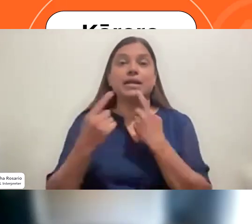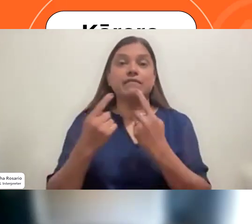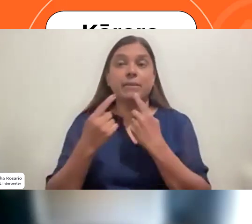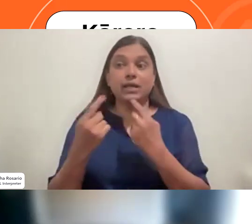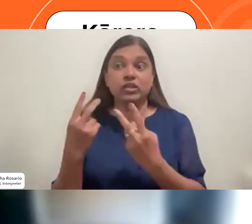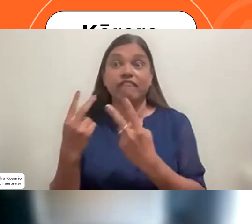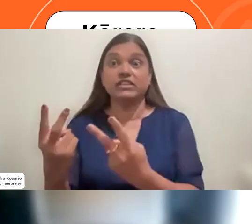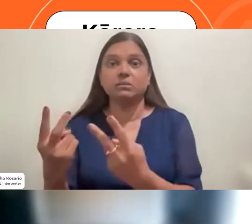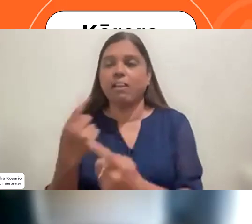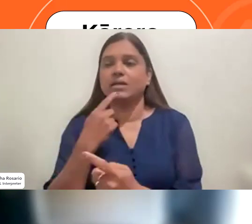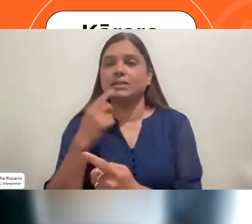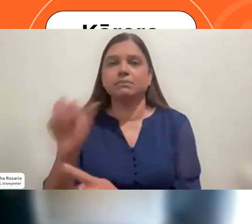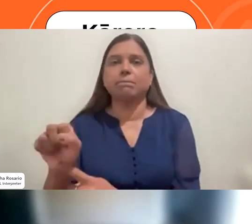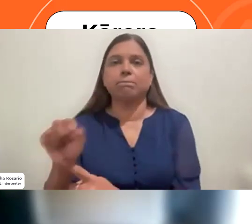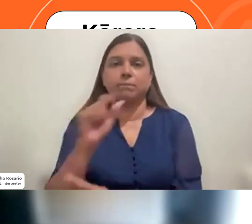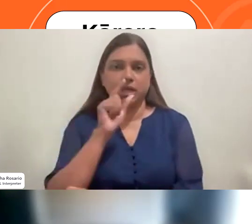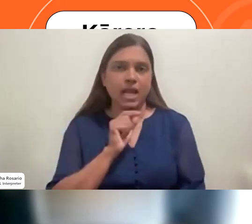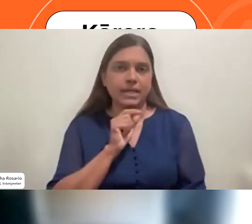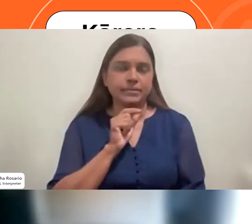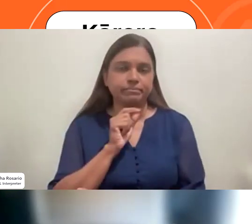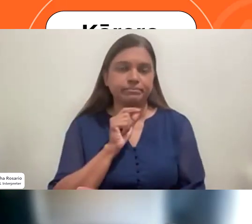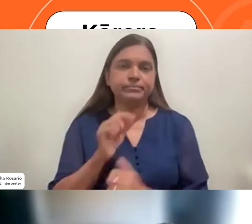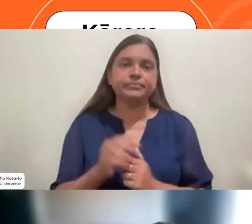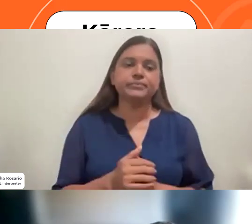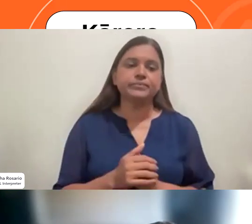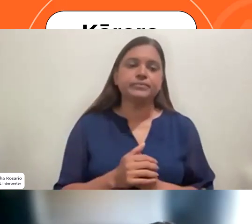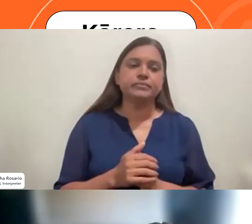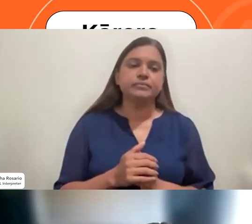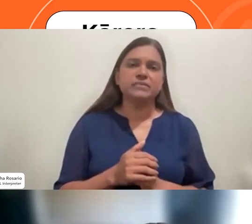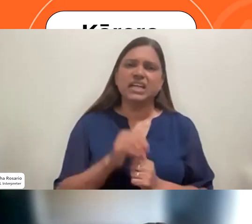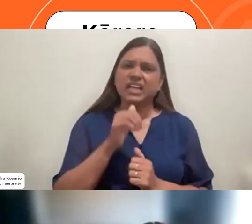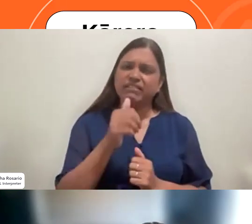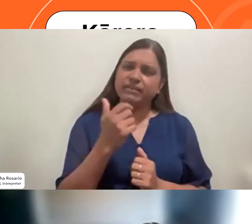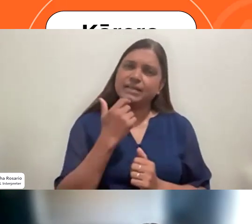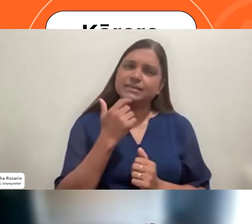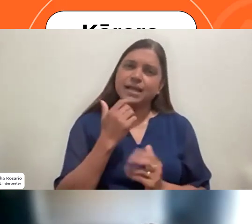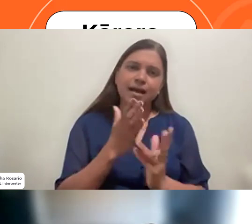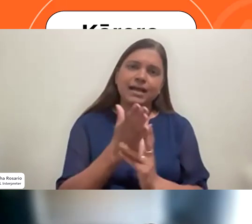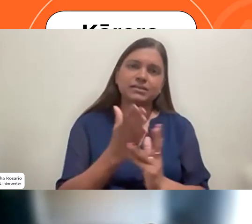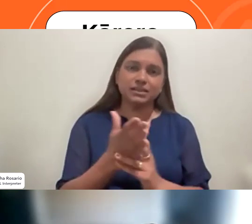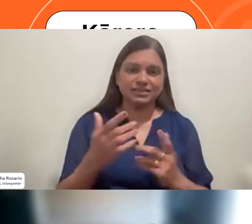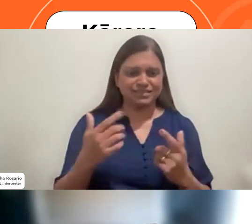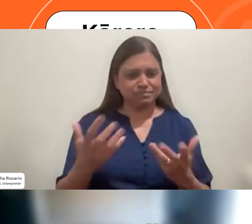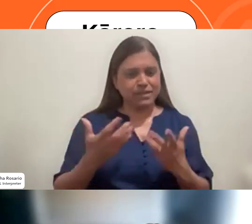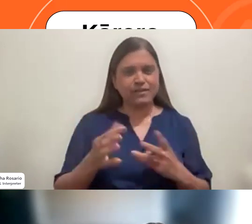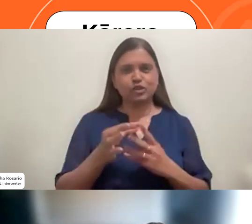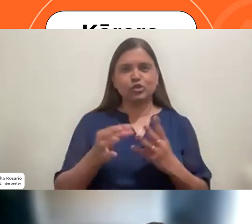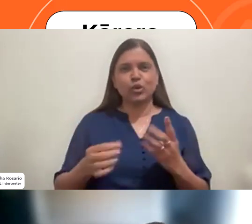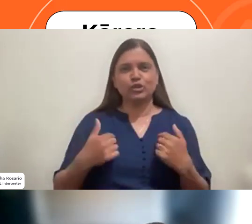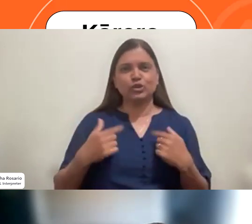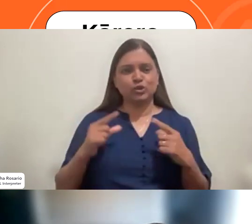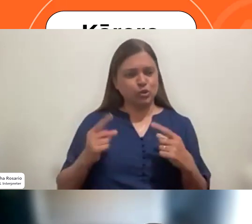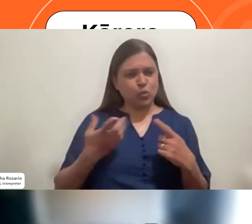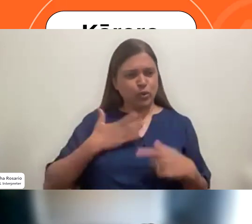other things. Giving accessible choices helps us not only do what we want to do, but feel seen and